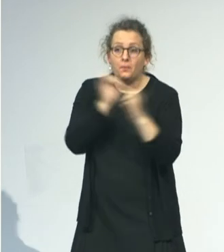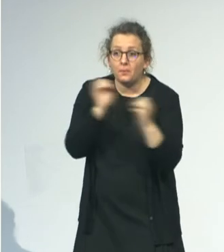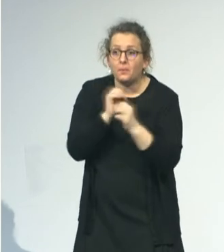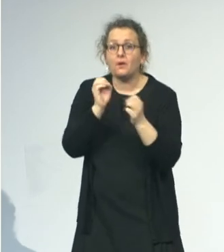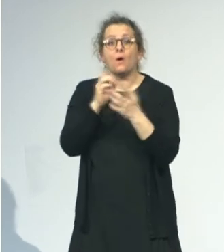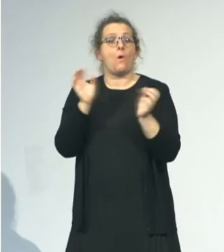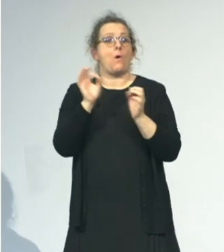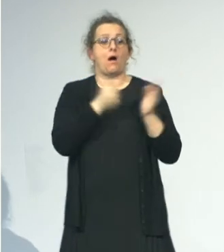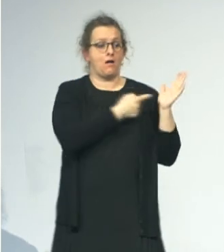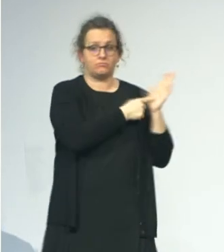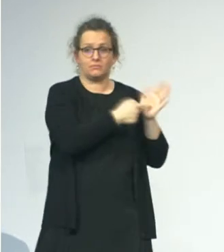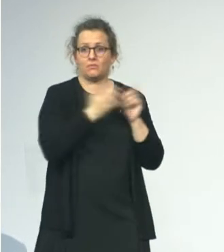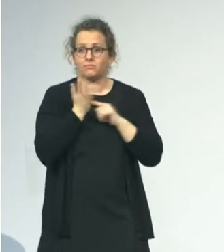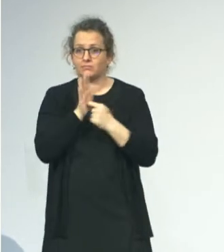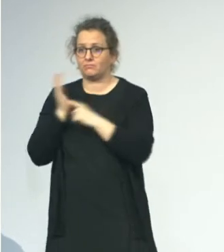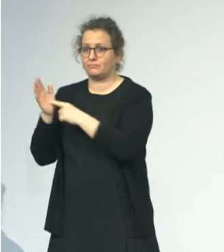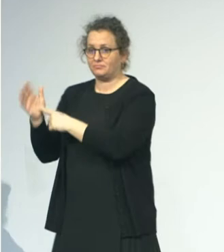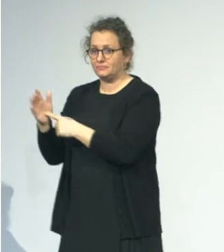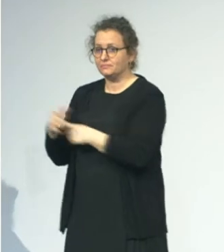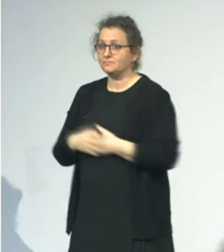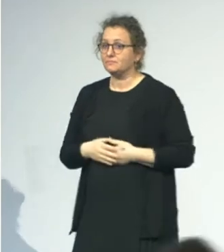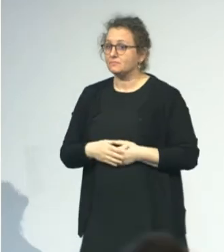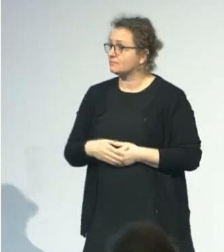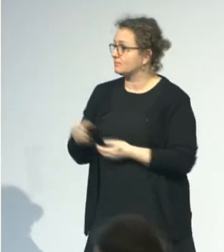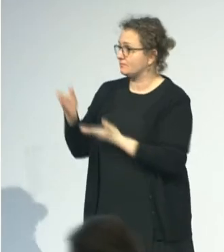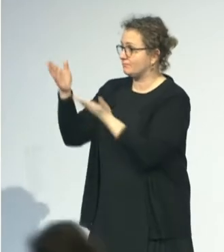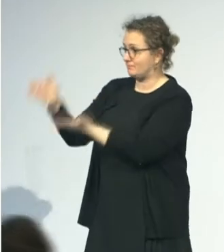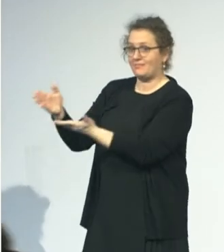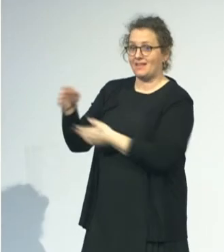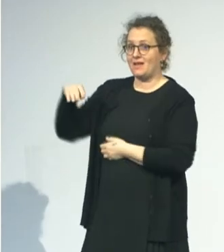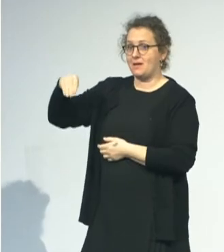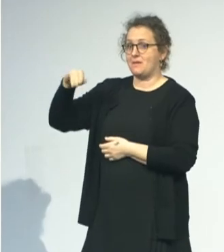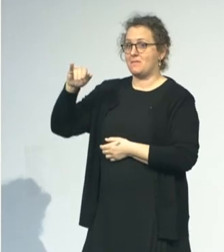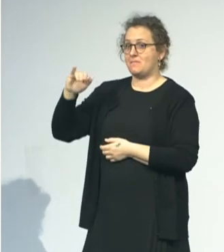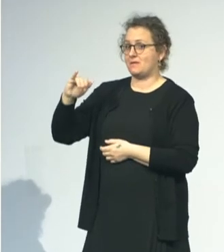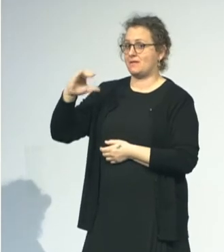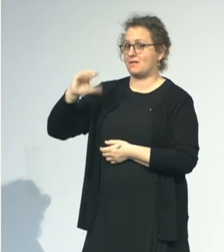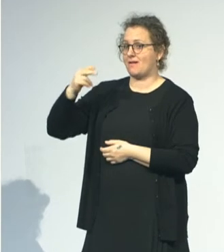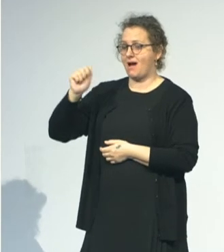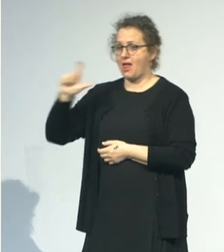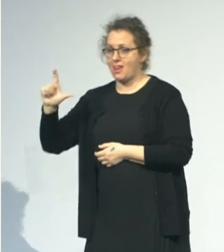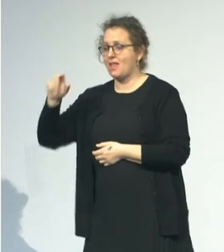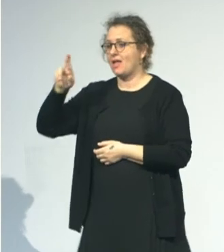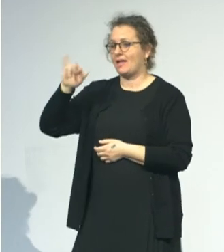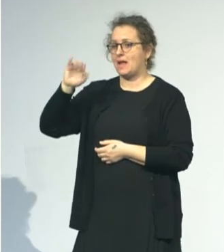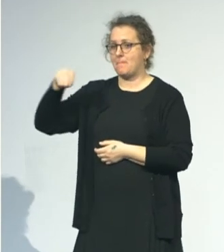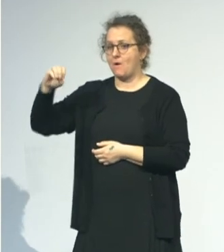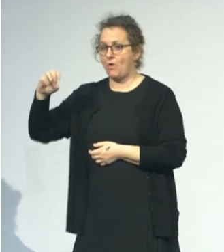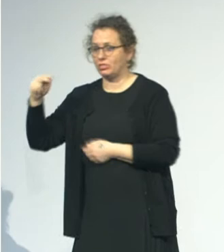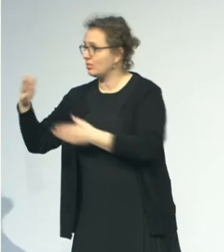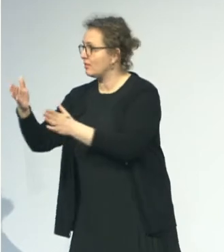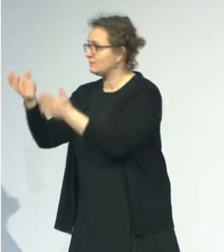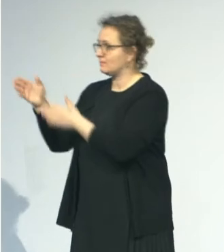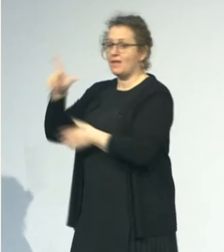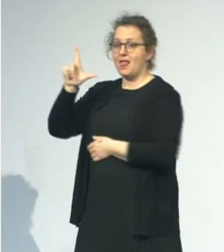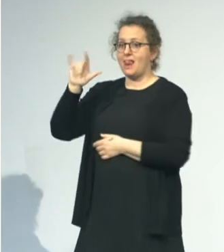I have Linda Perry, I have Lourdes Márquez, and I have Claudia Werneck. So let's hear